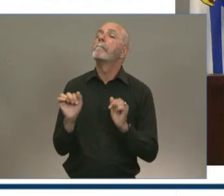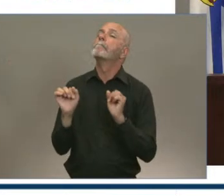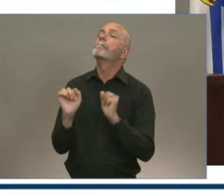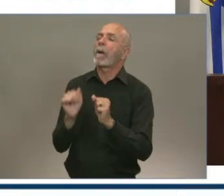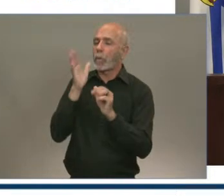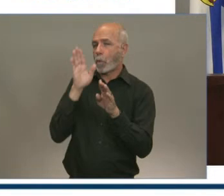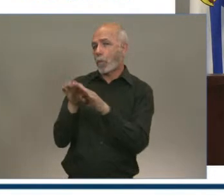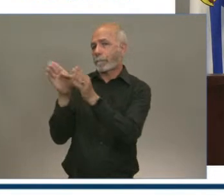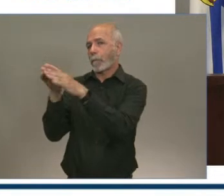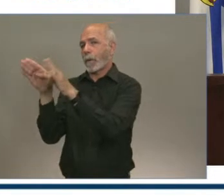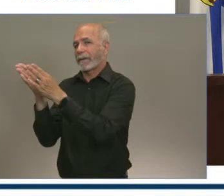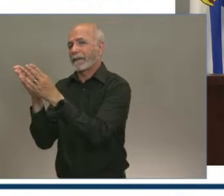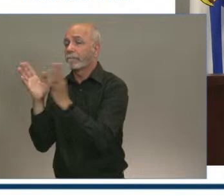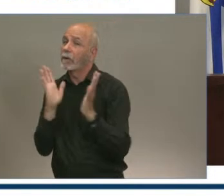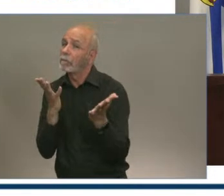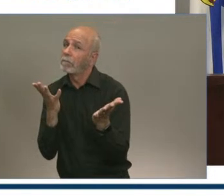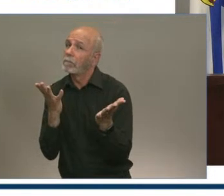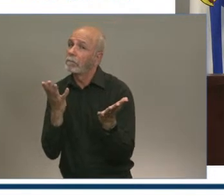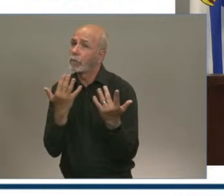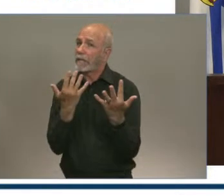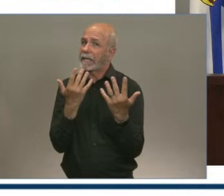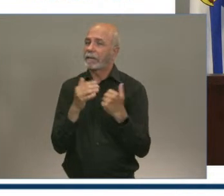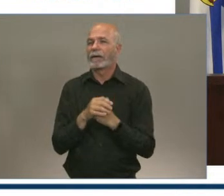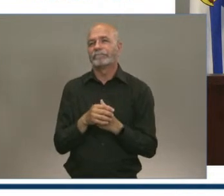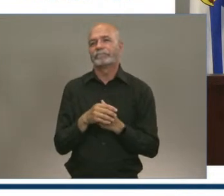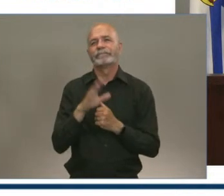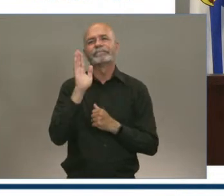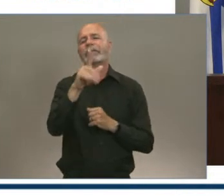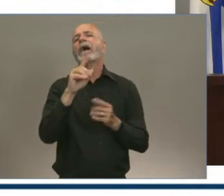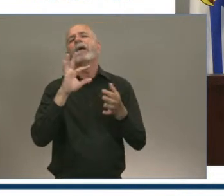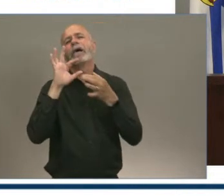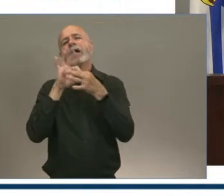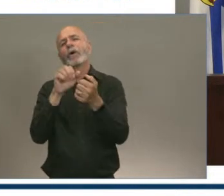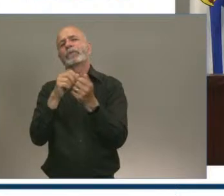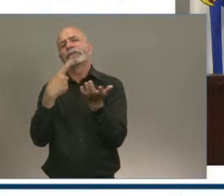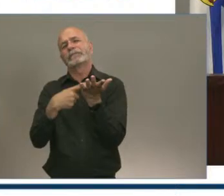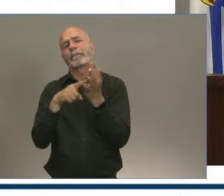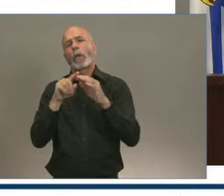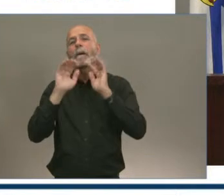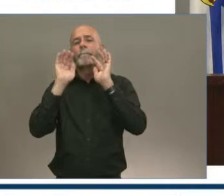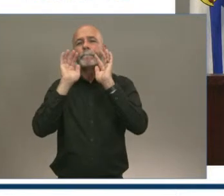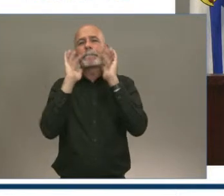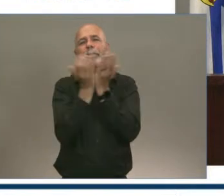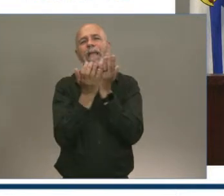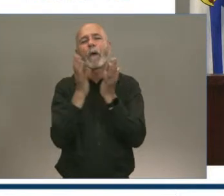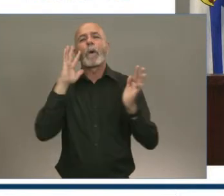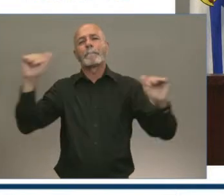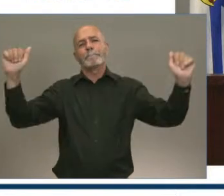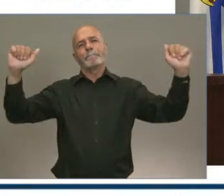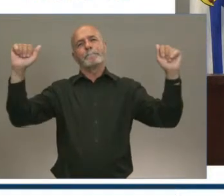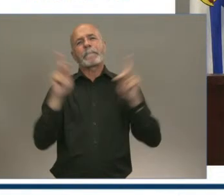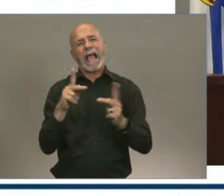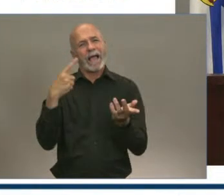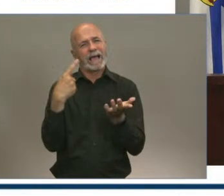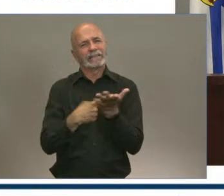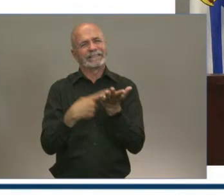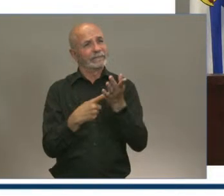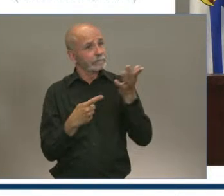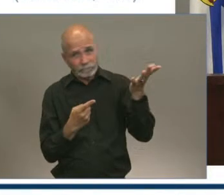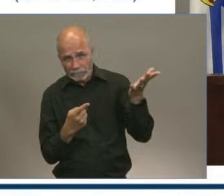for the Premier on the Atlantic bubble, when you say you want to reconstitute it, what exactly are you talking about? Because obviously